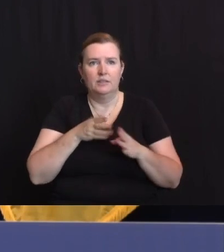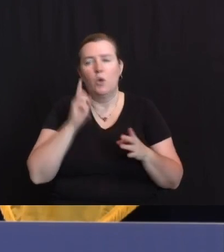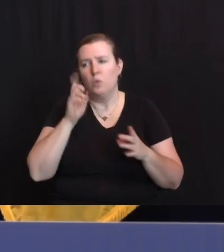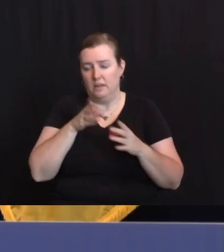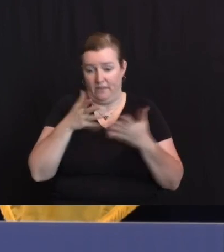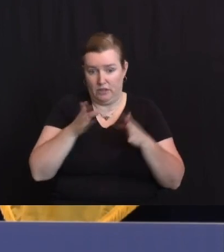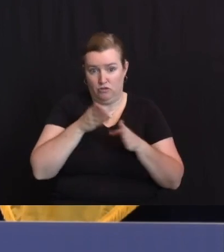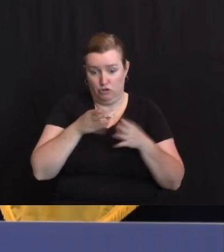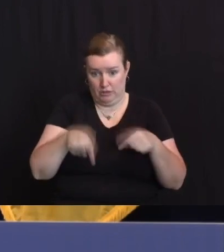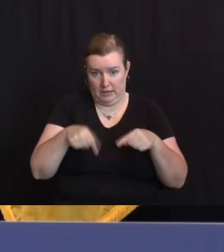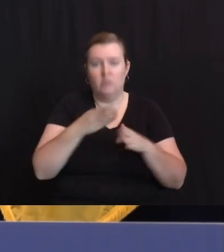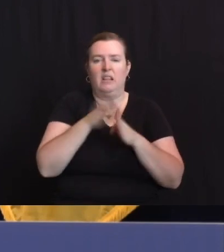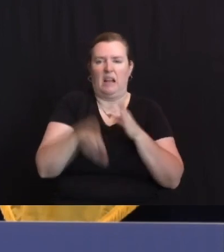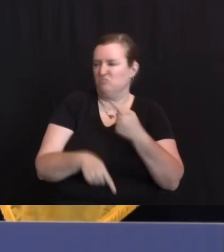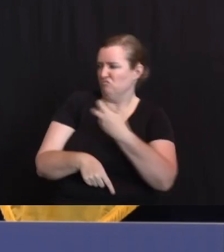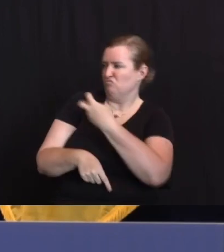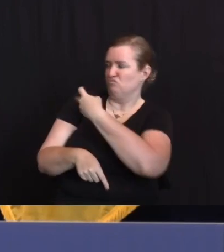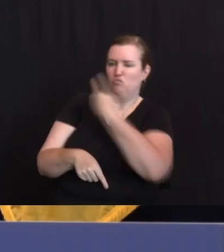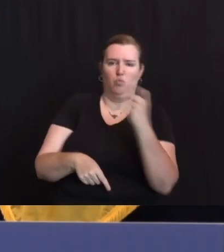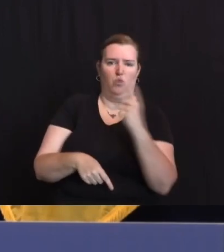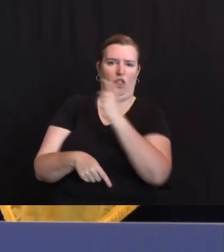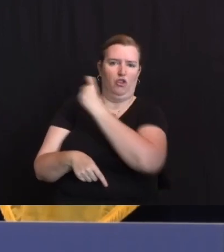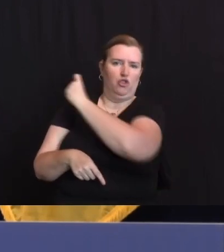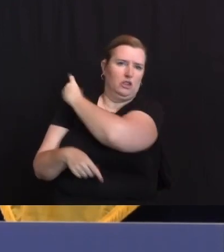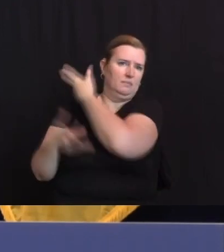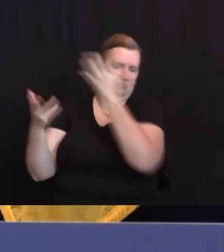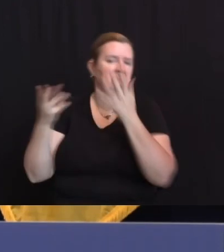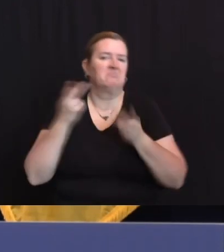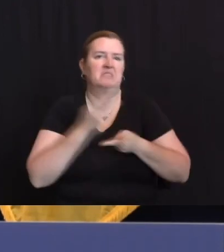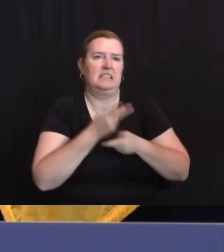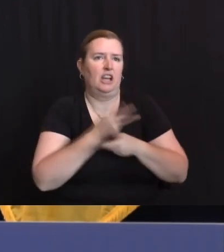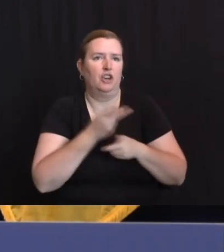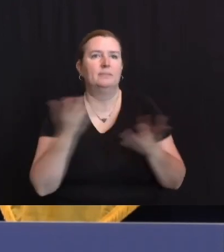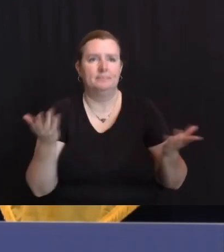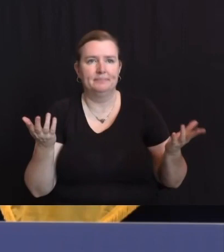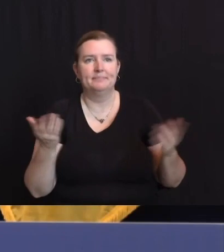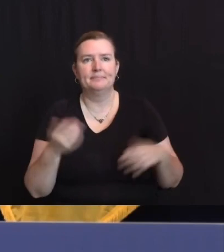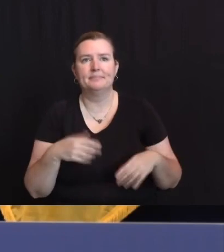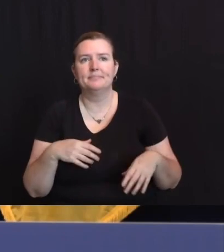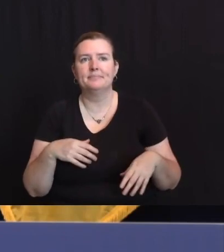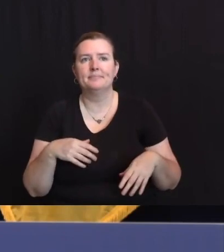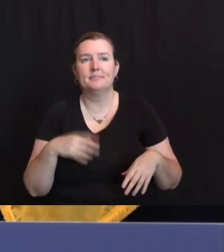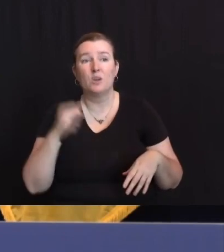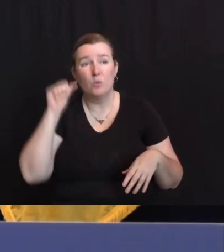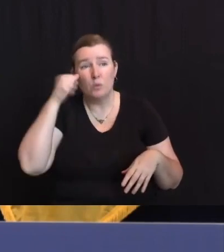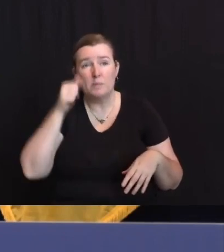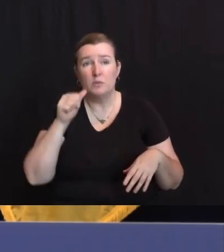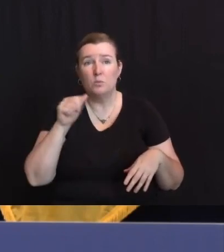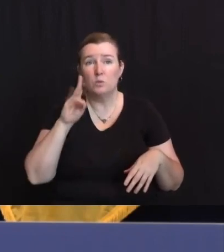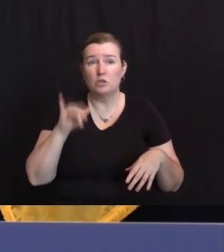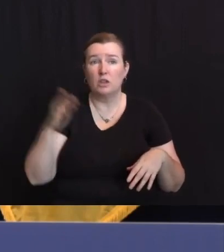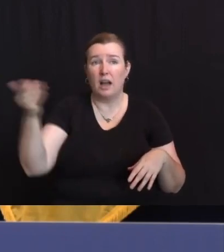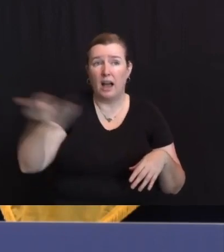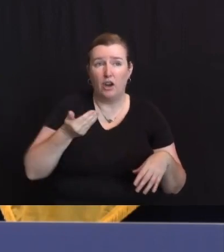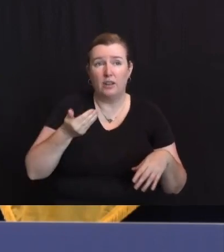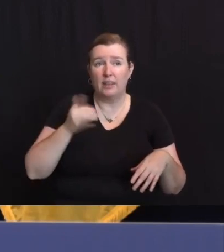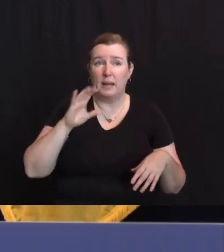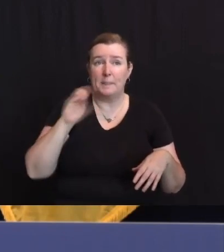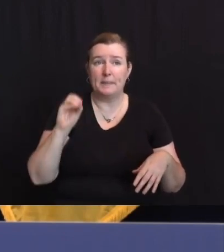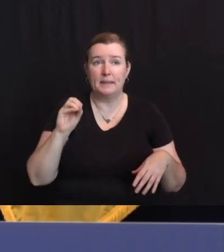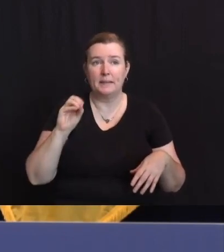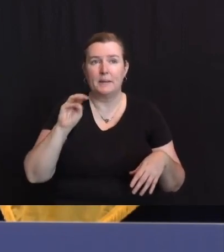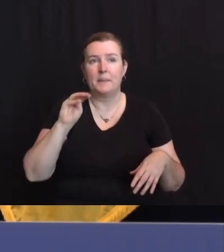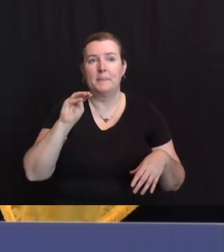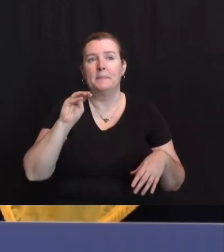Related to long-term care. This is a great example of Judy hired the Manat firm, nationally